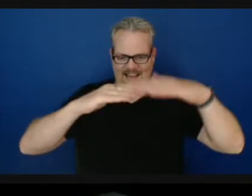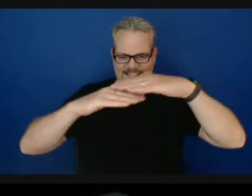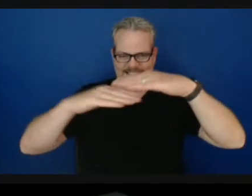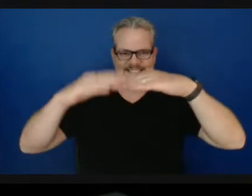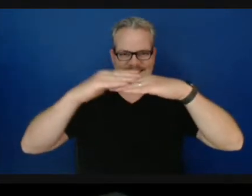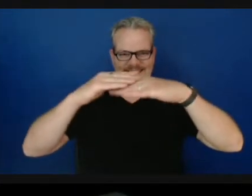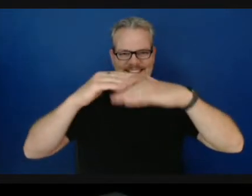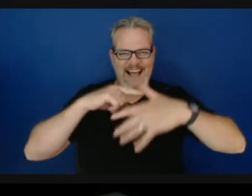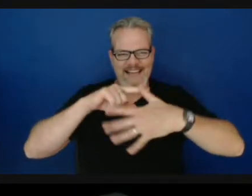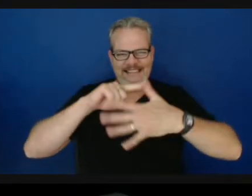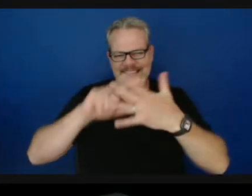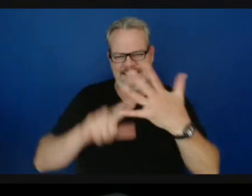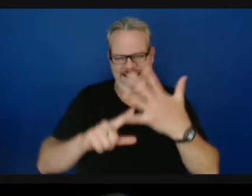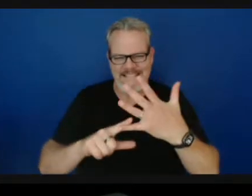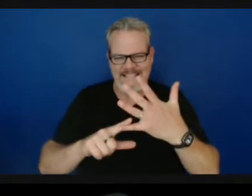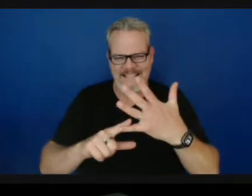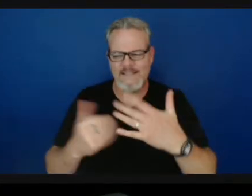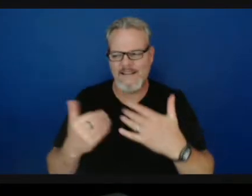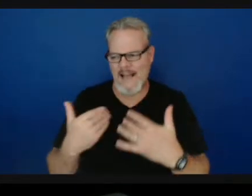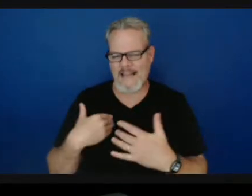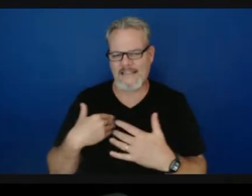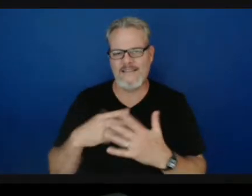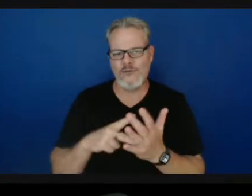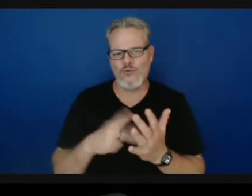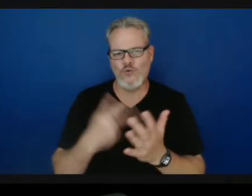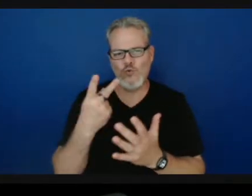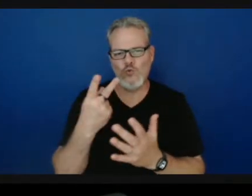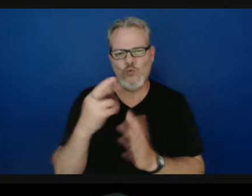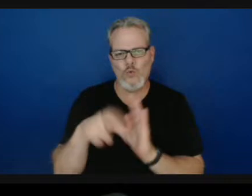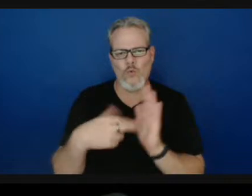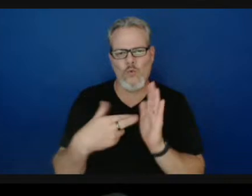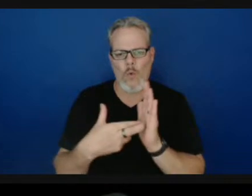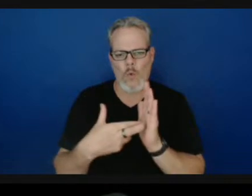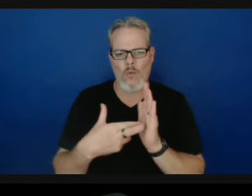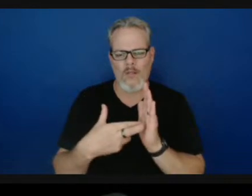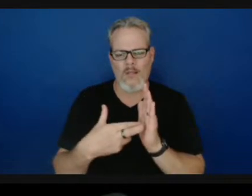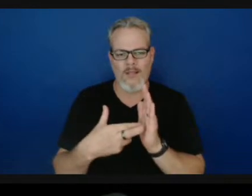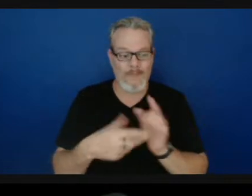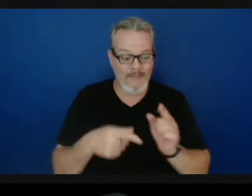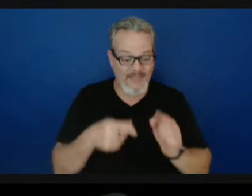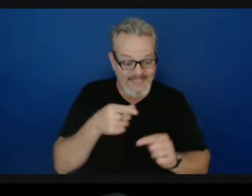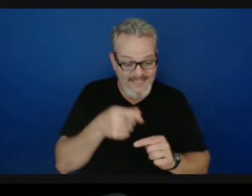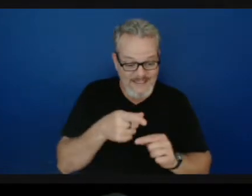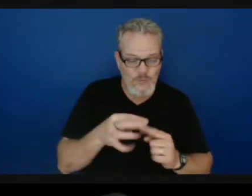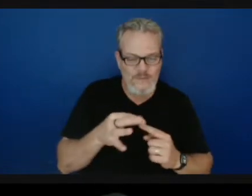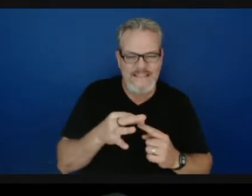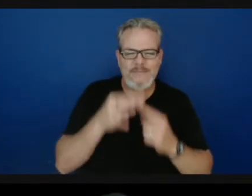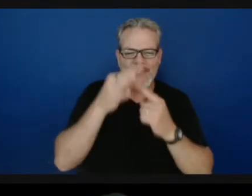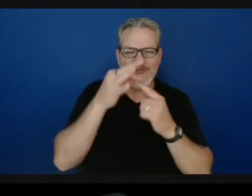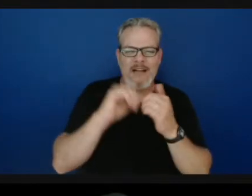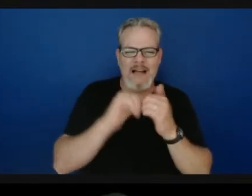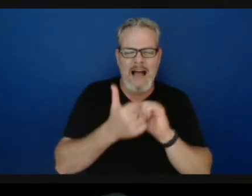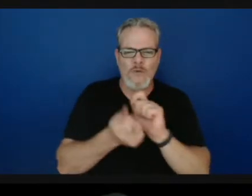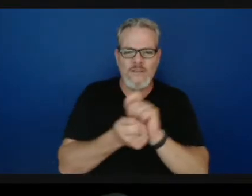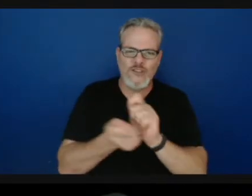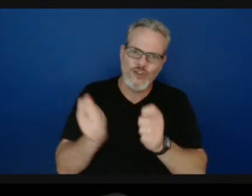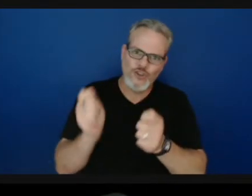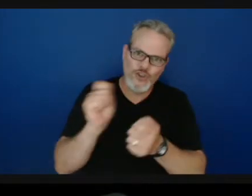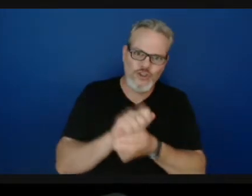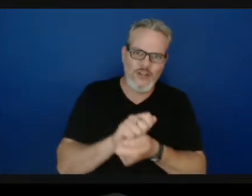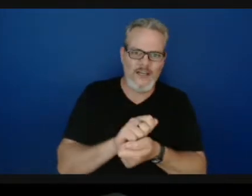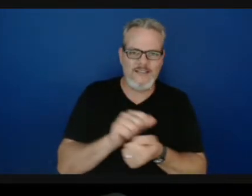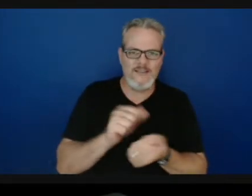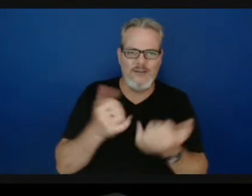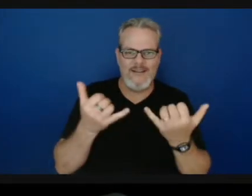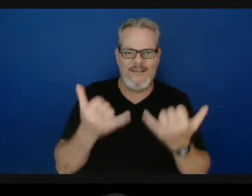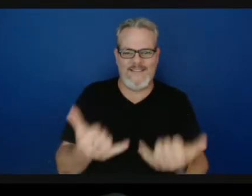I think all rift zones by definition have a little bit of a dual role, but this one's a little unique in how it's evolved in this age and geometry.